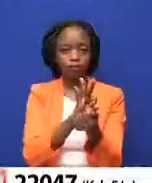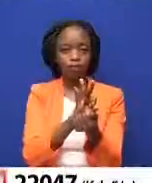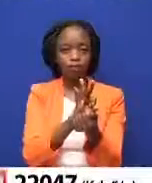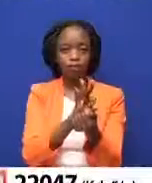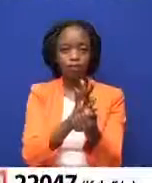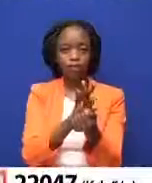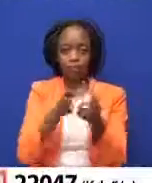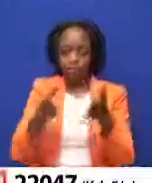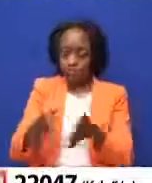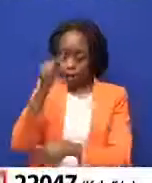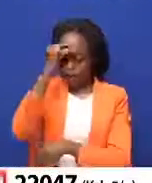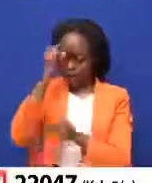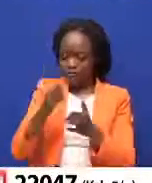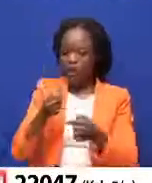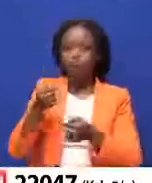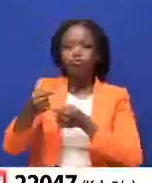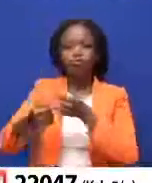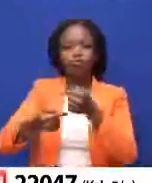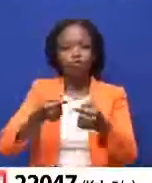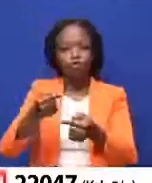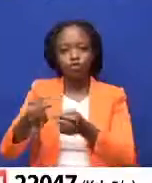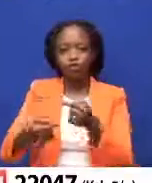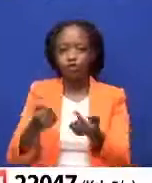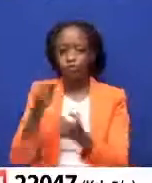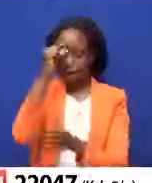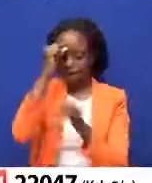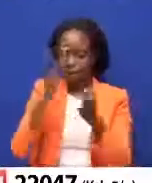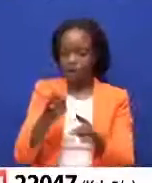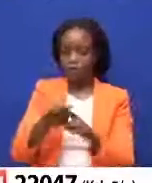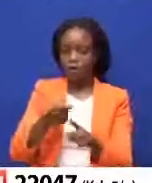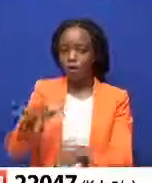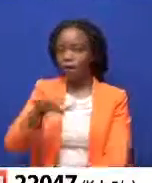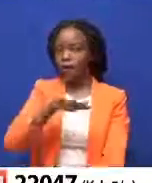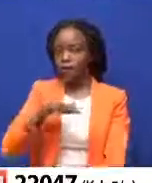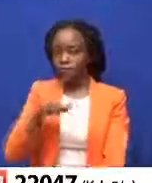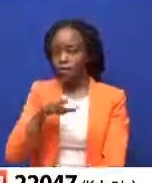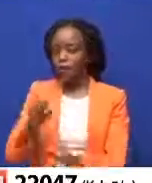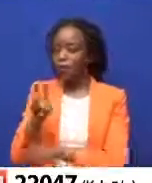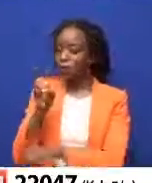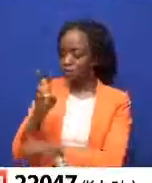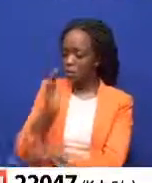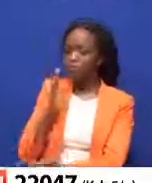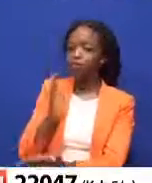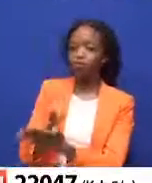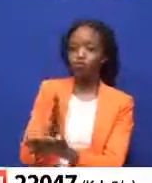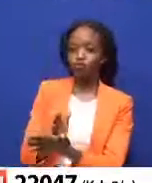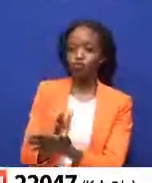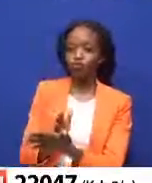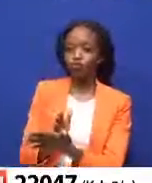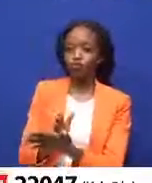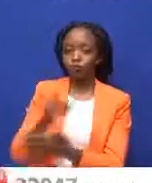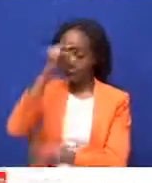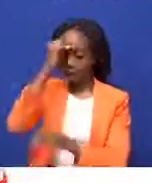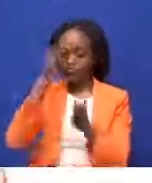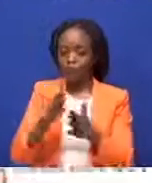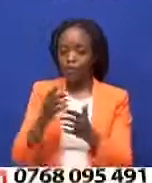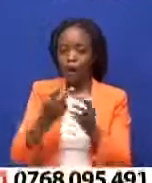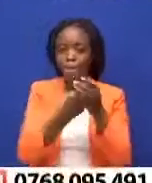current governor was still the governor who comes from Trans Nzoia County. So you can see Trans Nzoia County, the governors